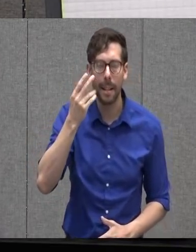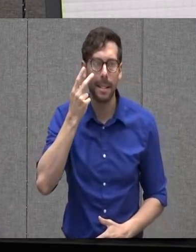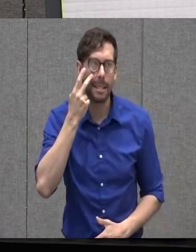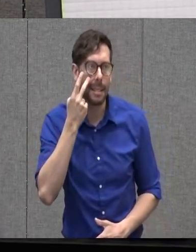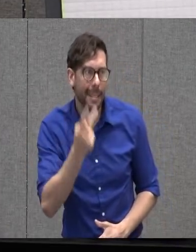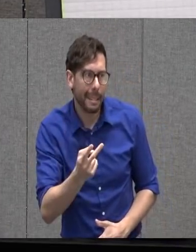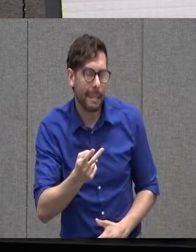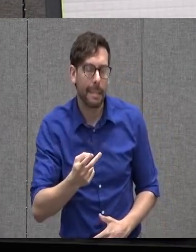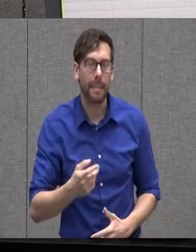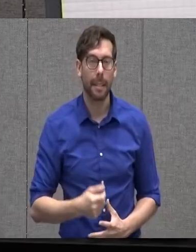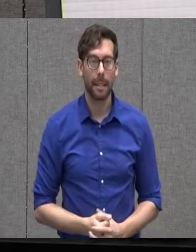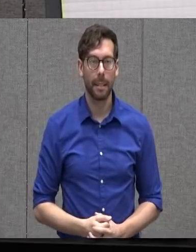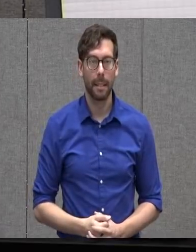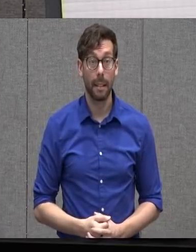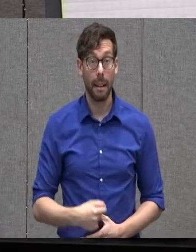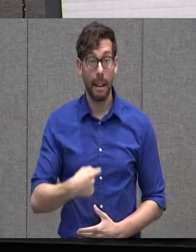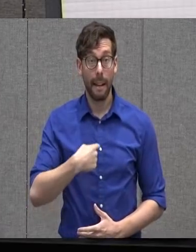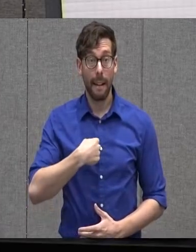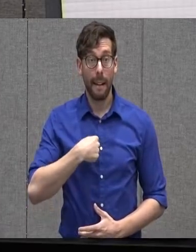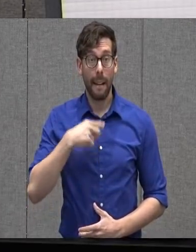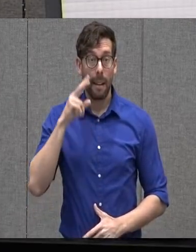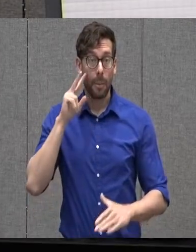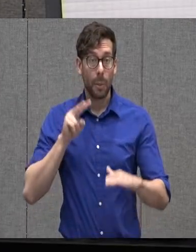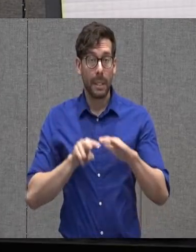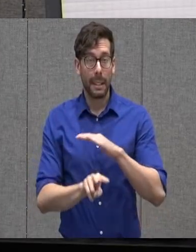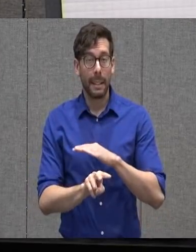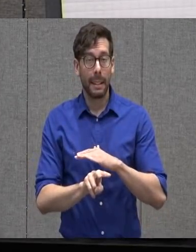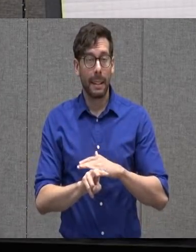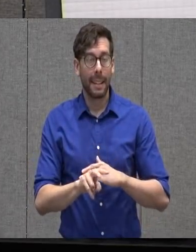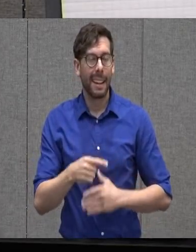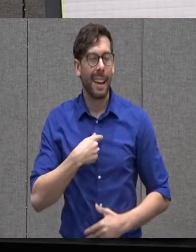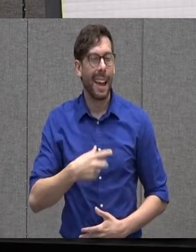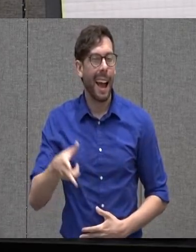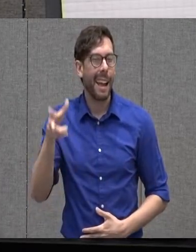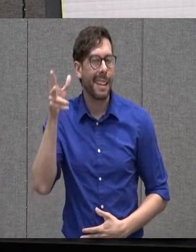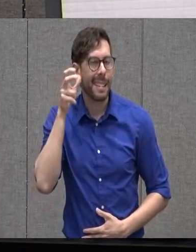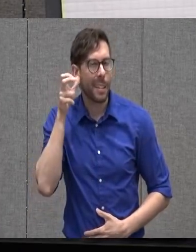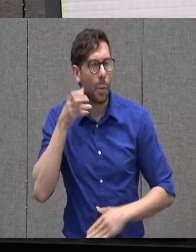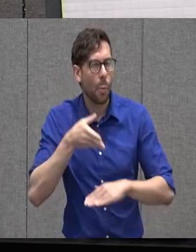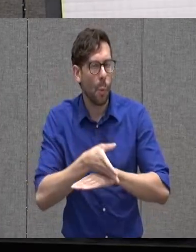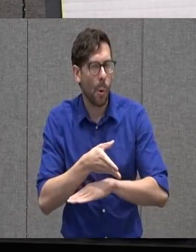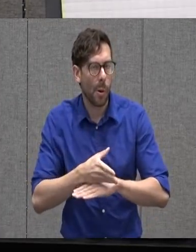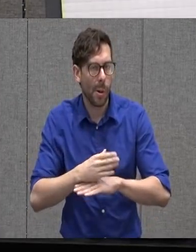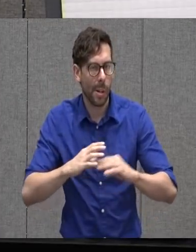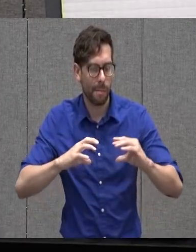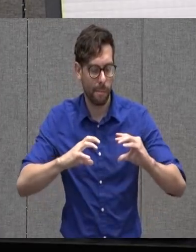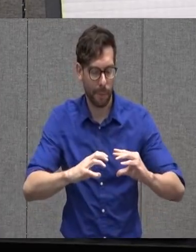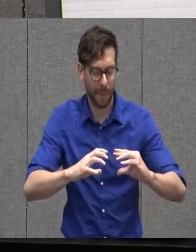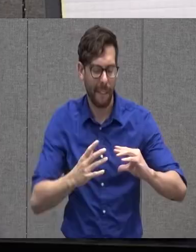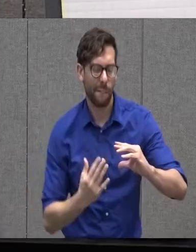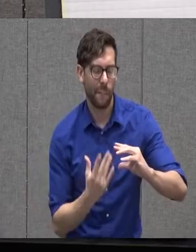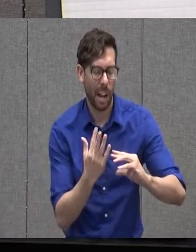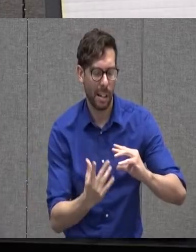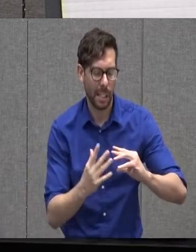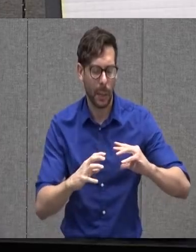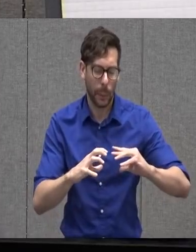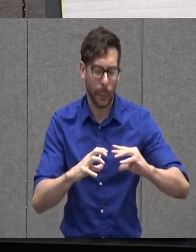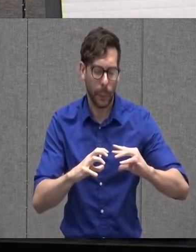I predict I would hear maybe the wood crackling. I'm going to write